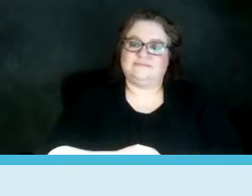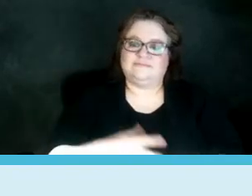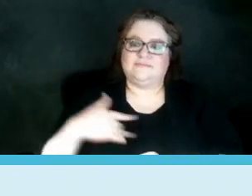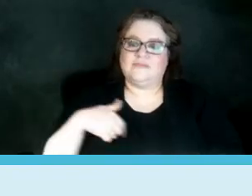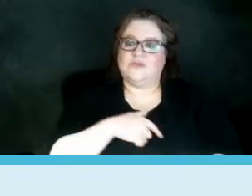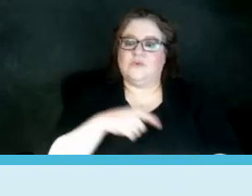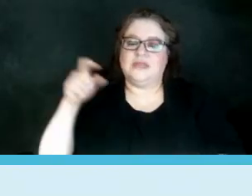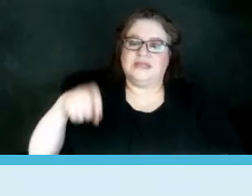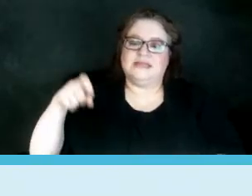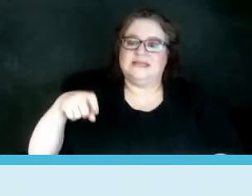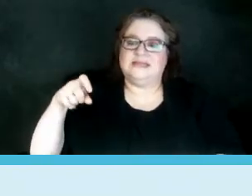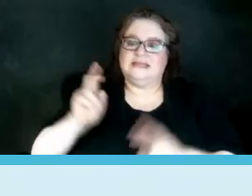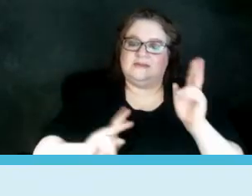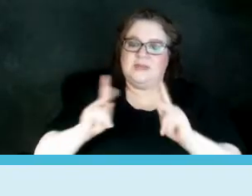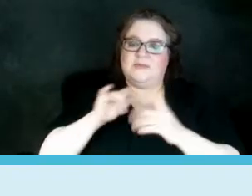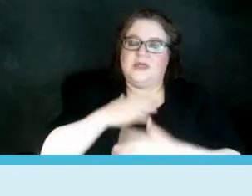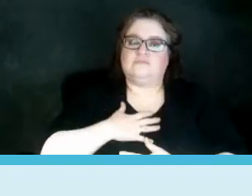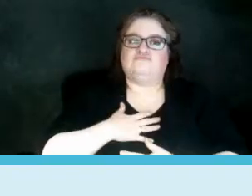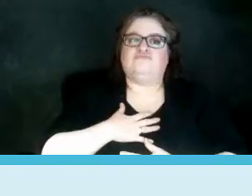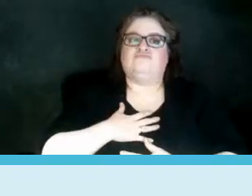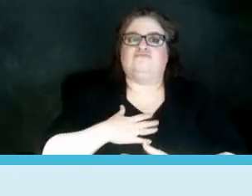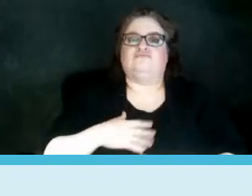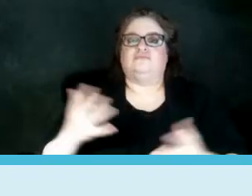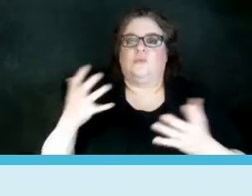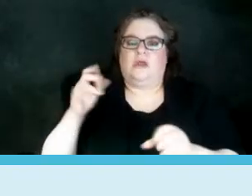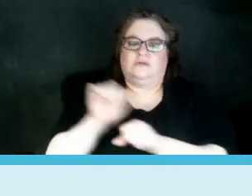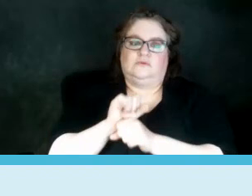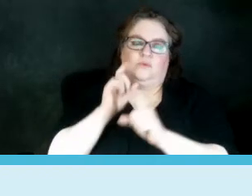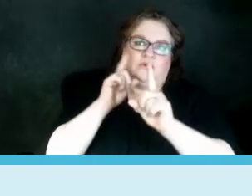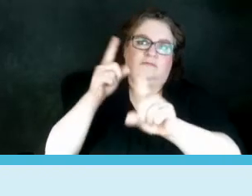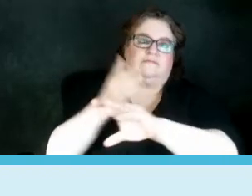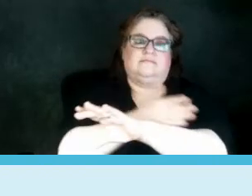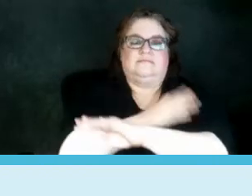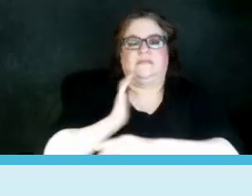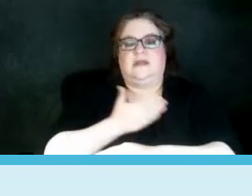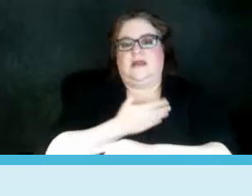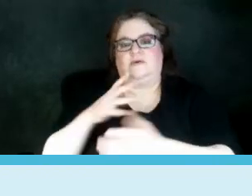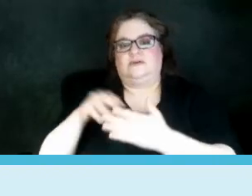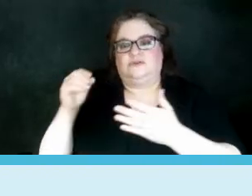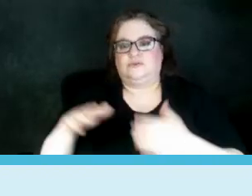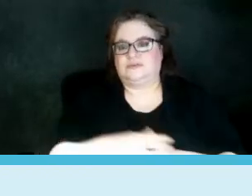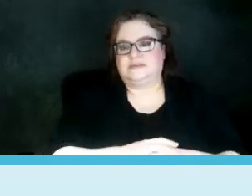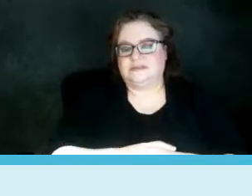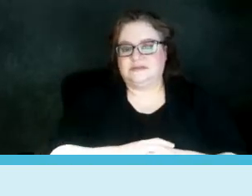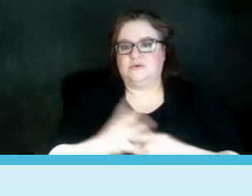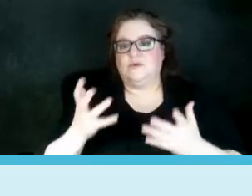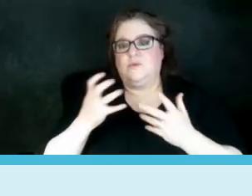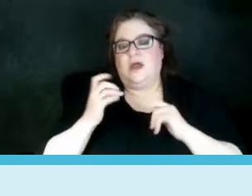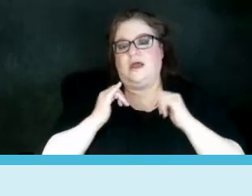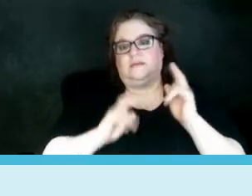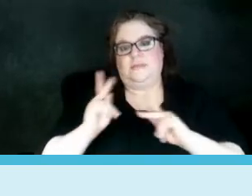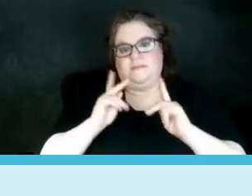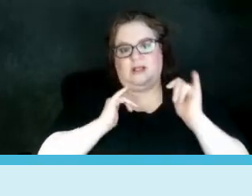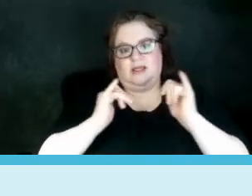We need people that are passionate about working for the betterment of our students. We want people like